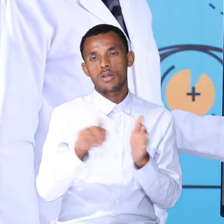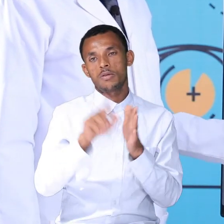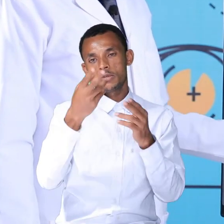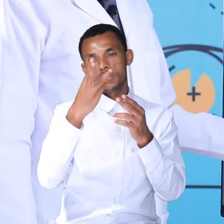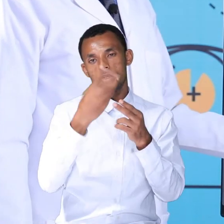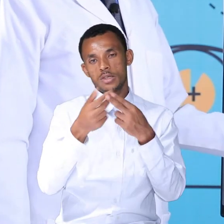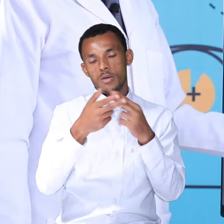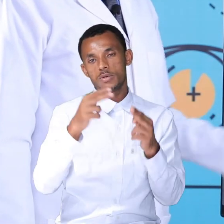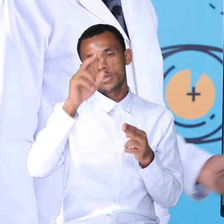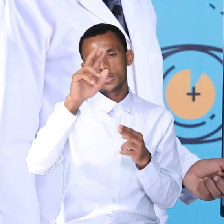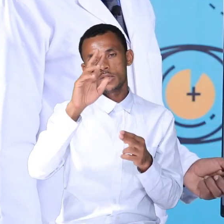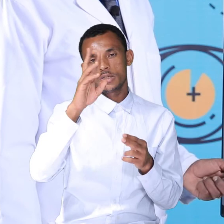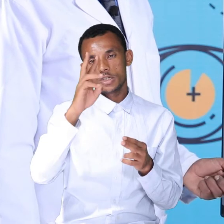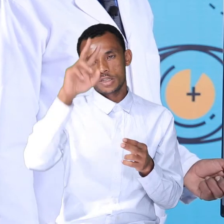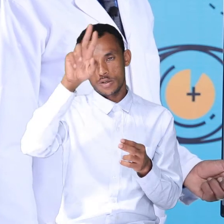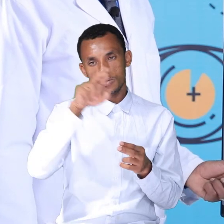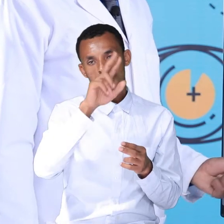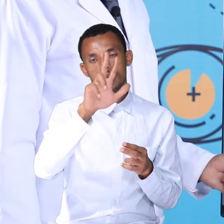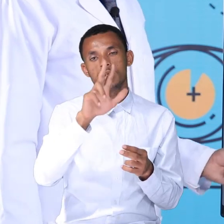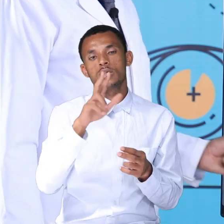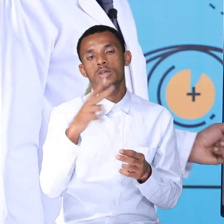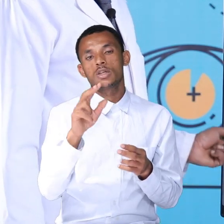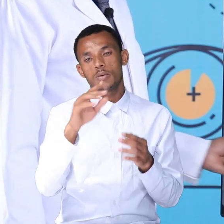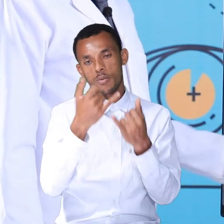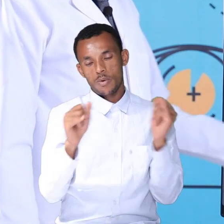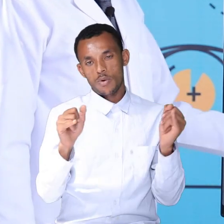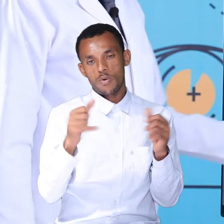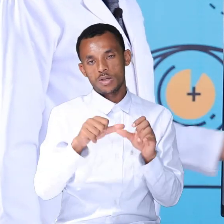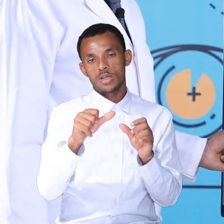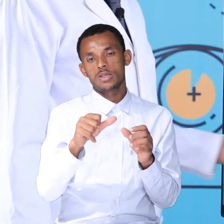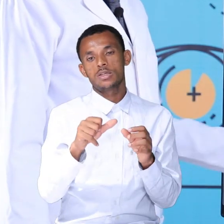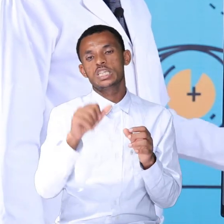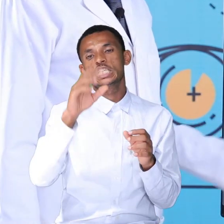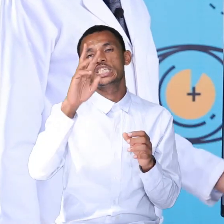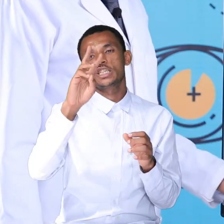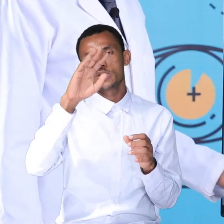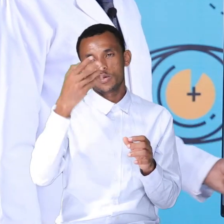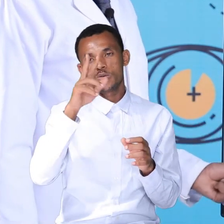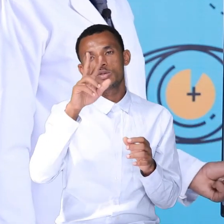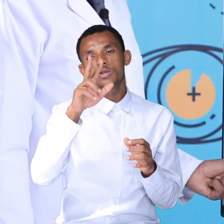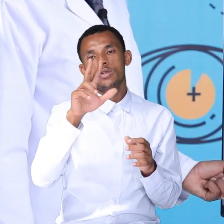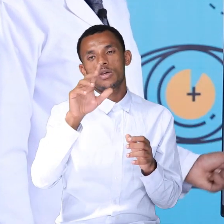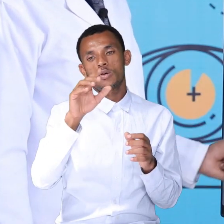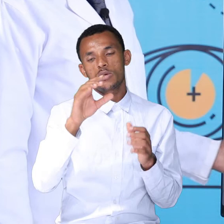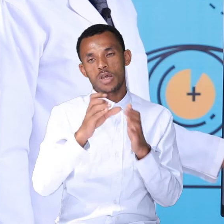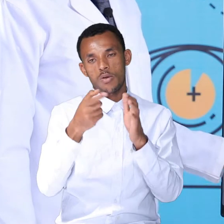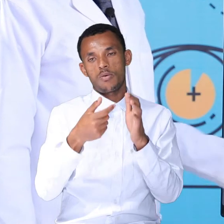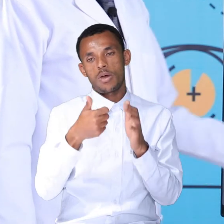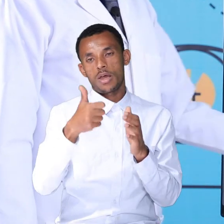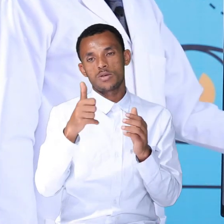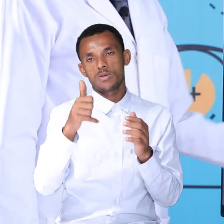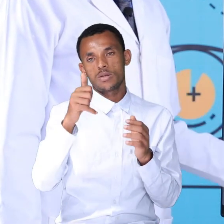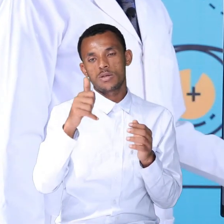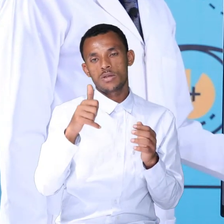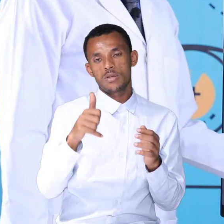equal to negative 6 times 6 root 13 cosine of A. Divide both sides by a constant, 6 root 13. Cosine of it